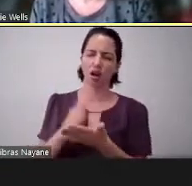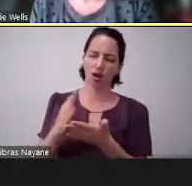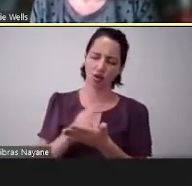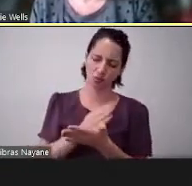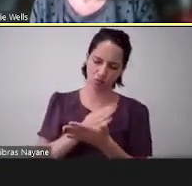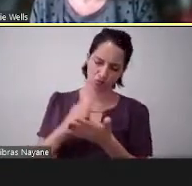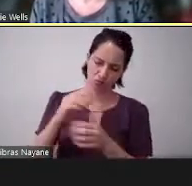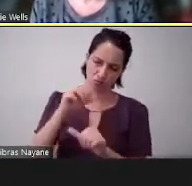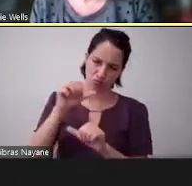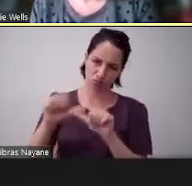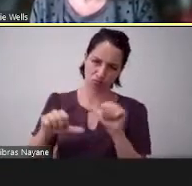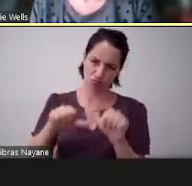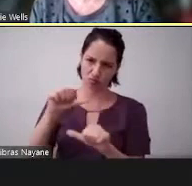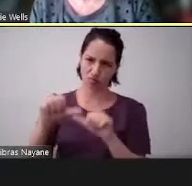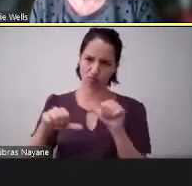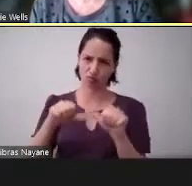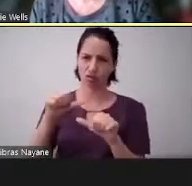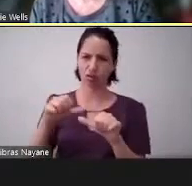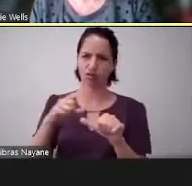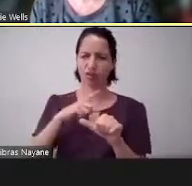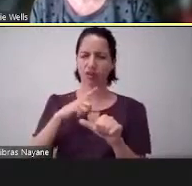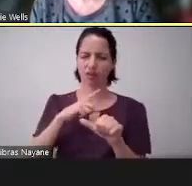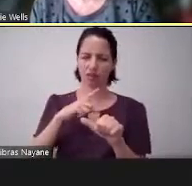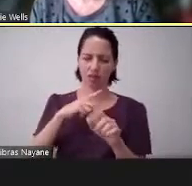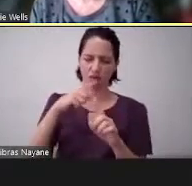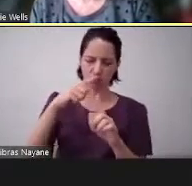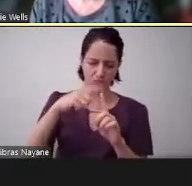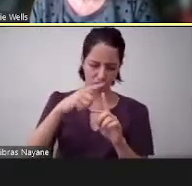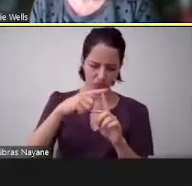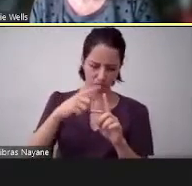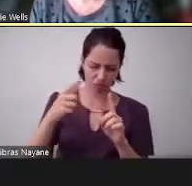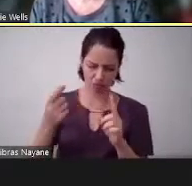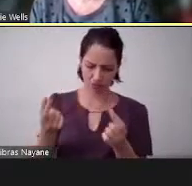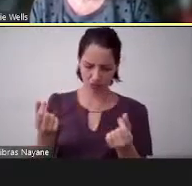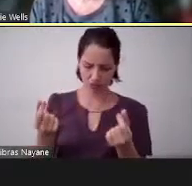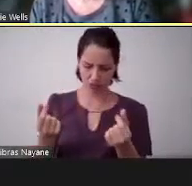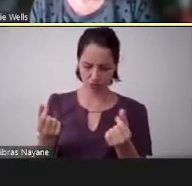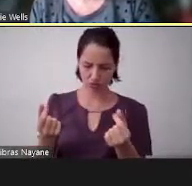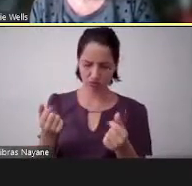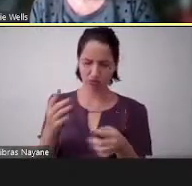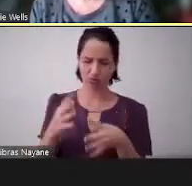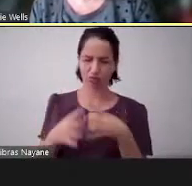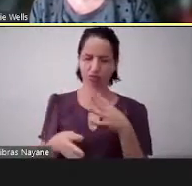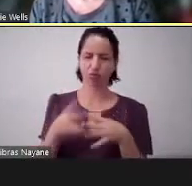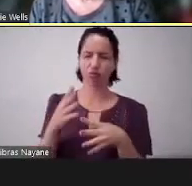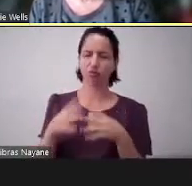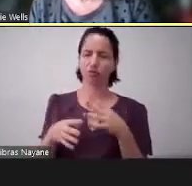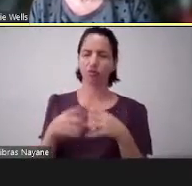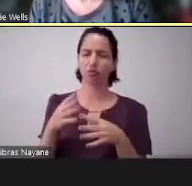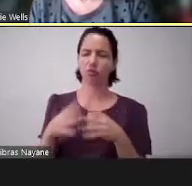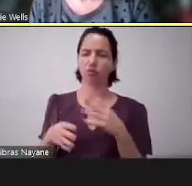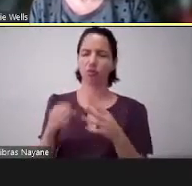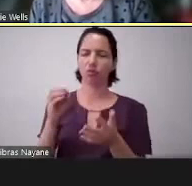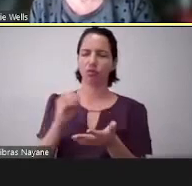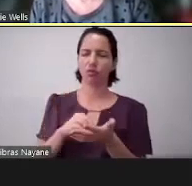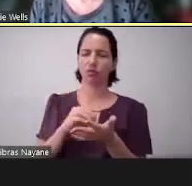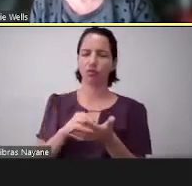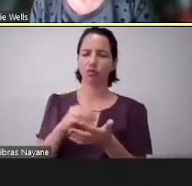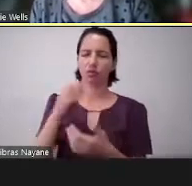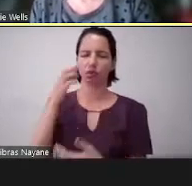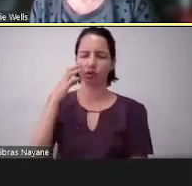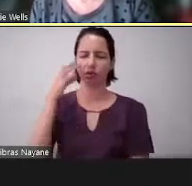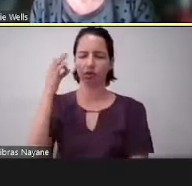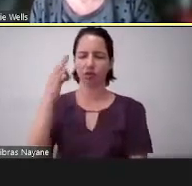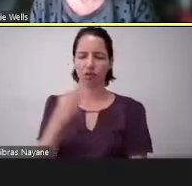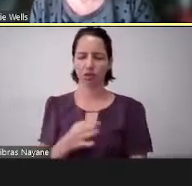uncertainty. TEE would remove the incentive to lock money away until retirement. Limiting the tax-free cash would